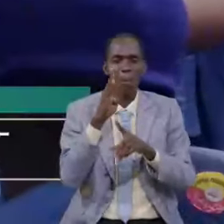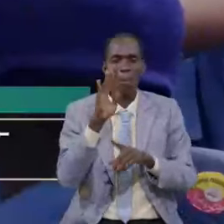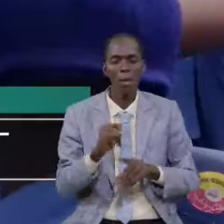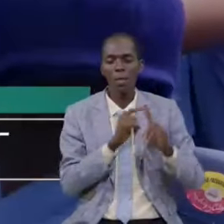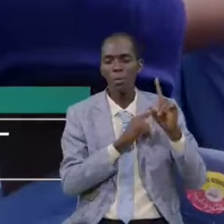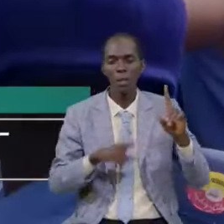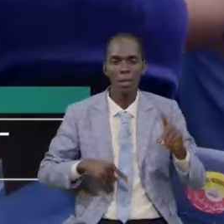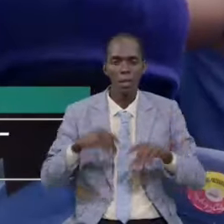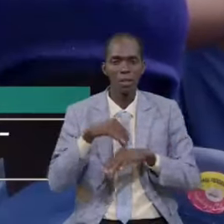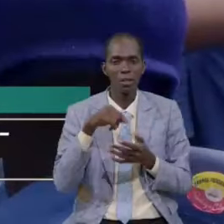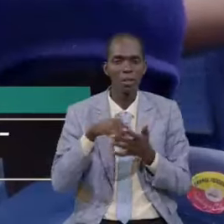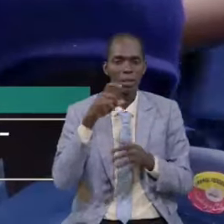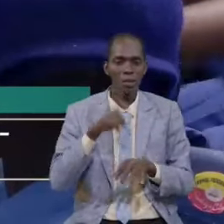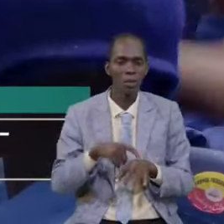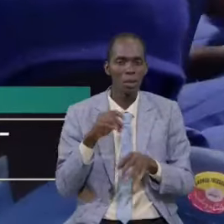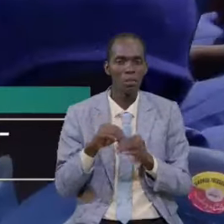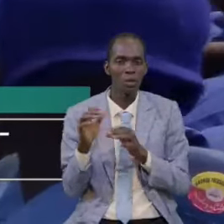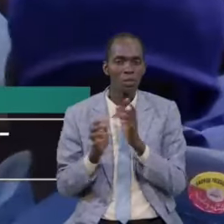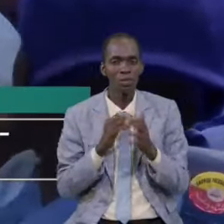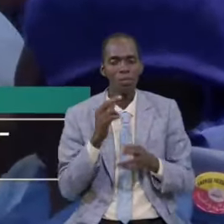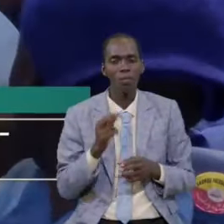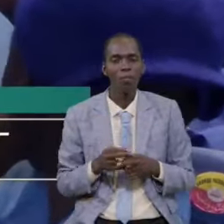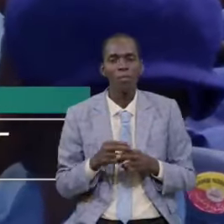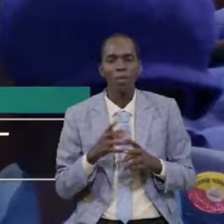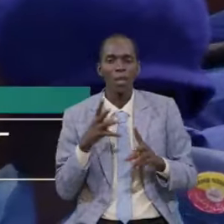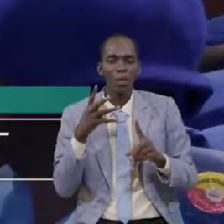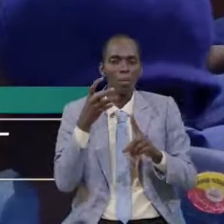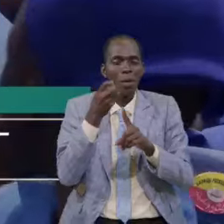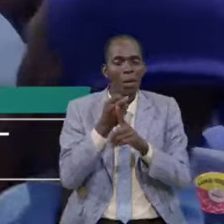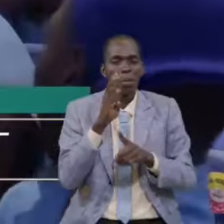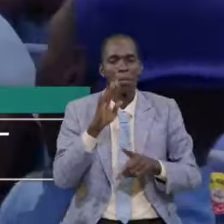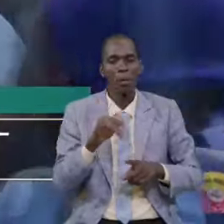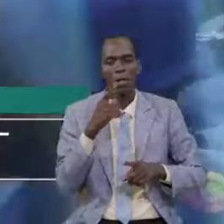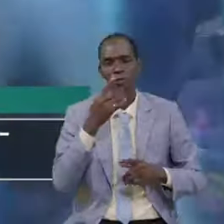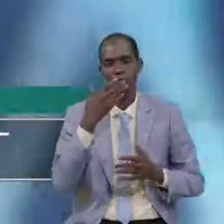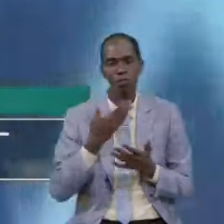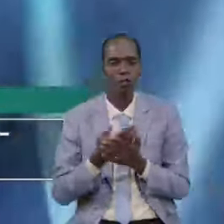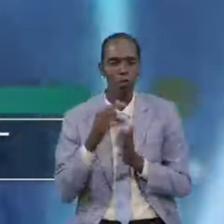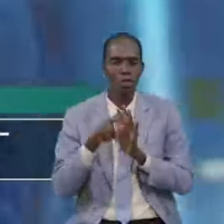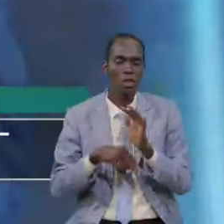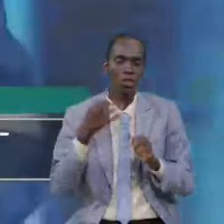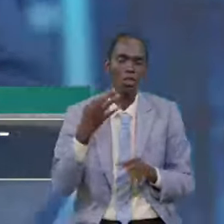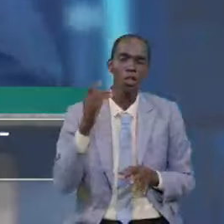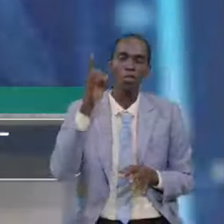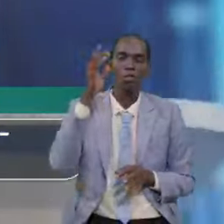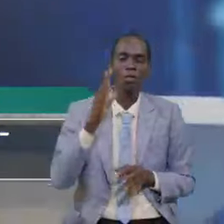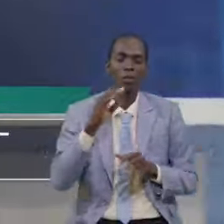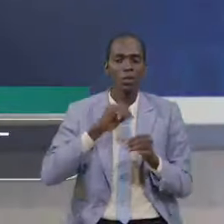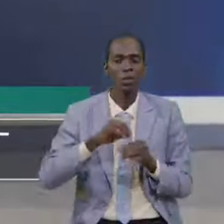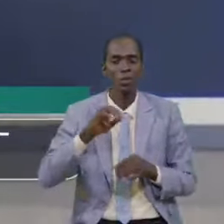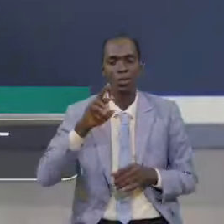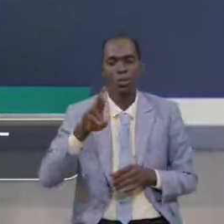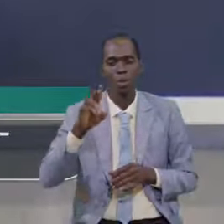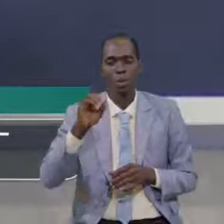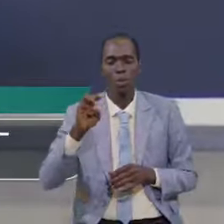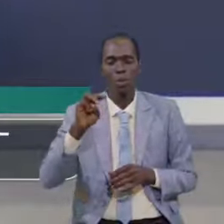Impacted by the goodness of God. In Romans chapter 2, reading from verse 4. Romans chapter 2, reading from verse